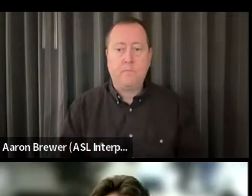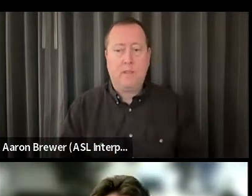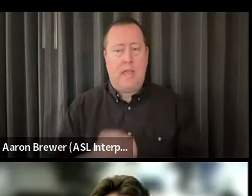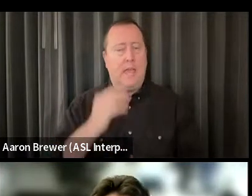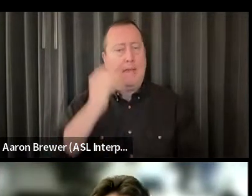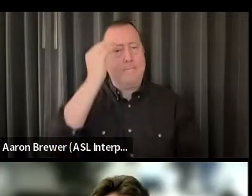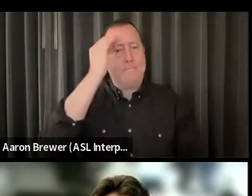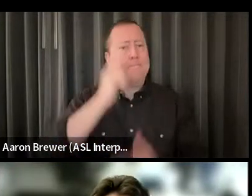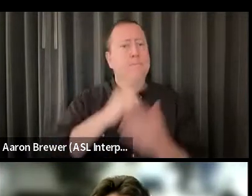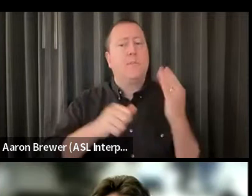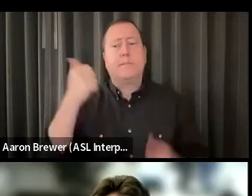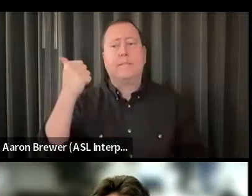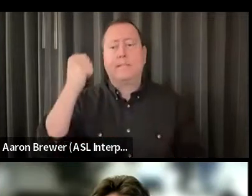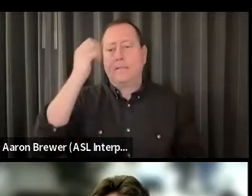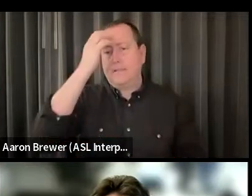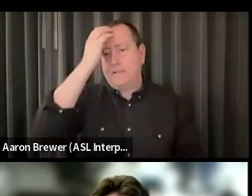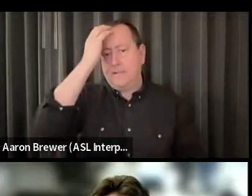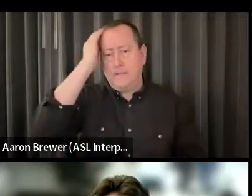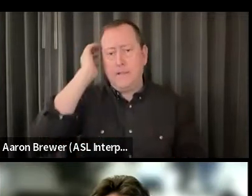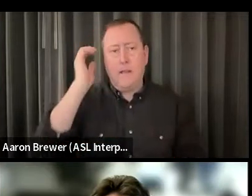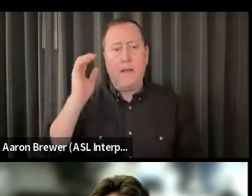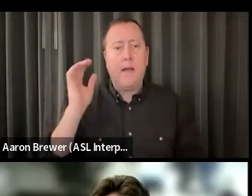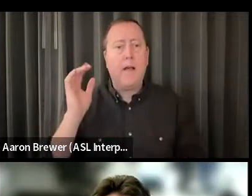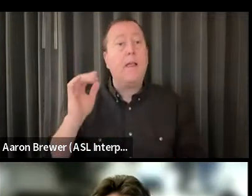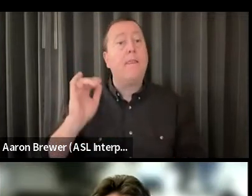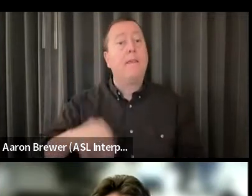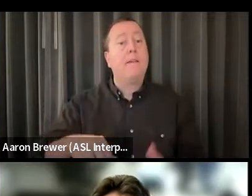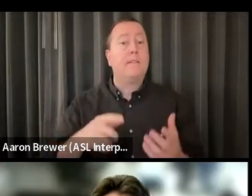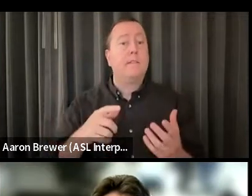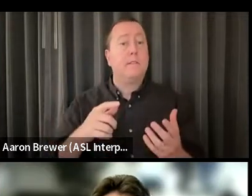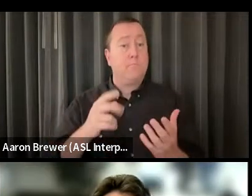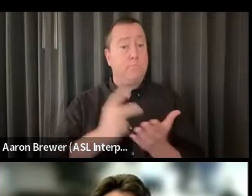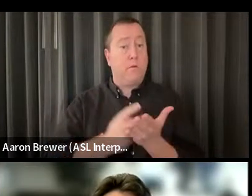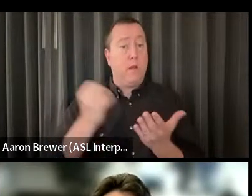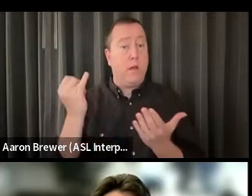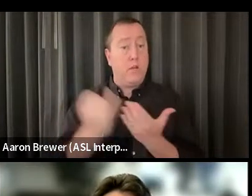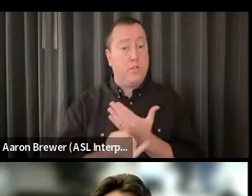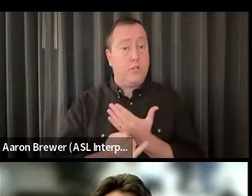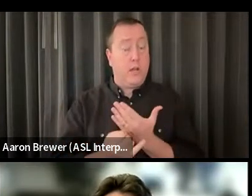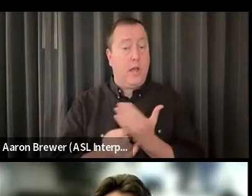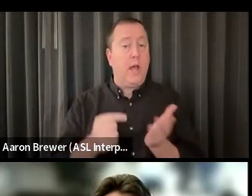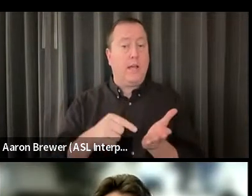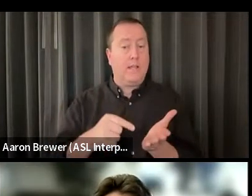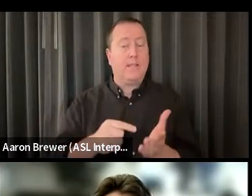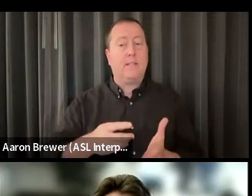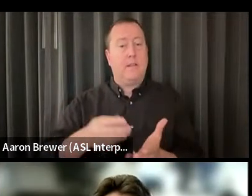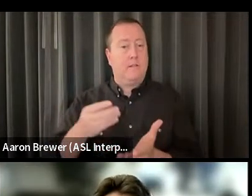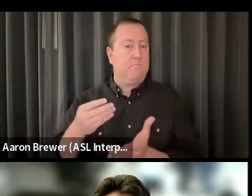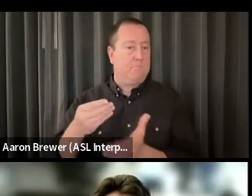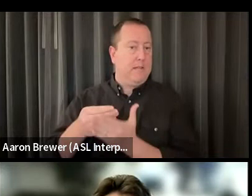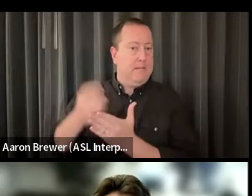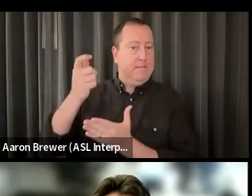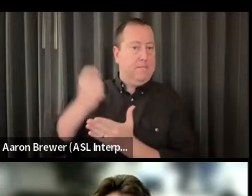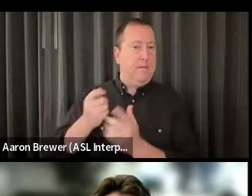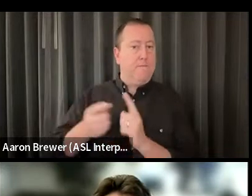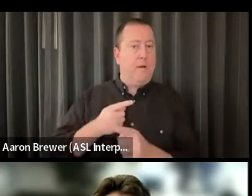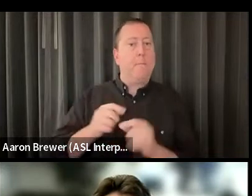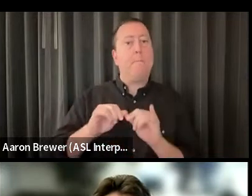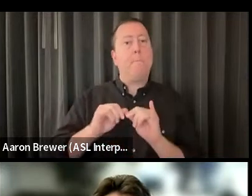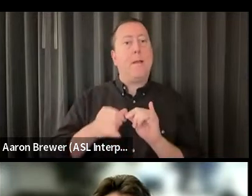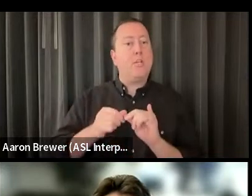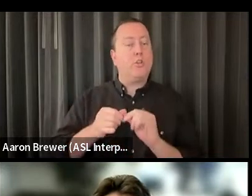see, this particular project is funded through Measure YY charter bond